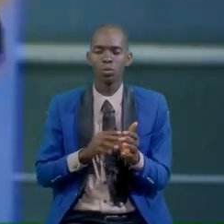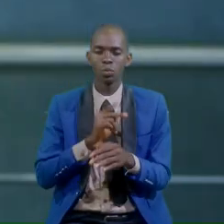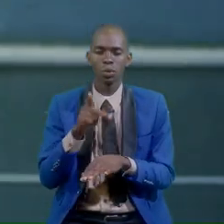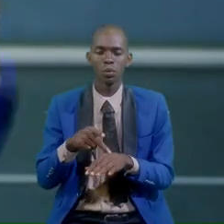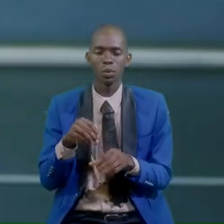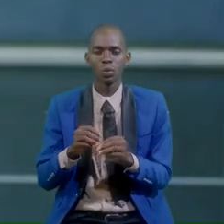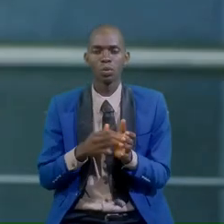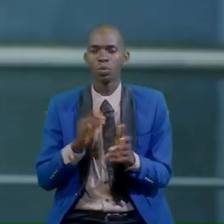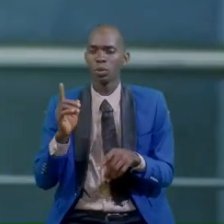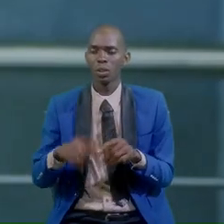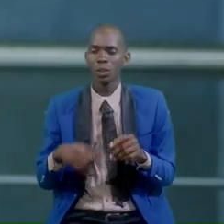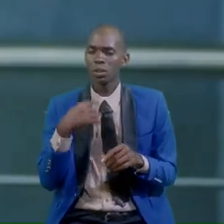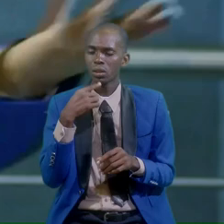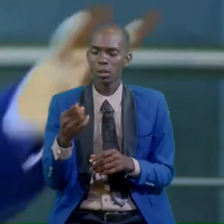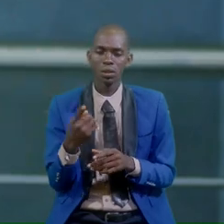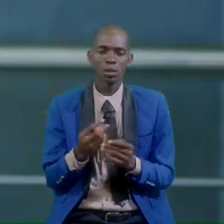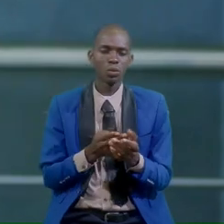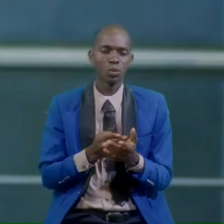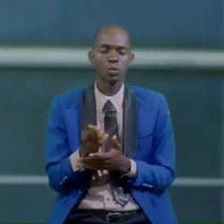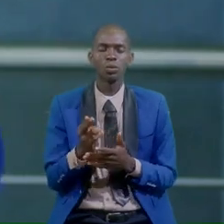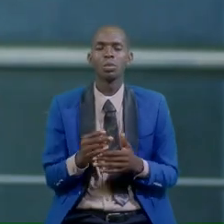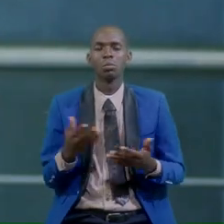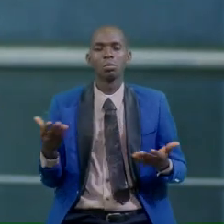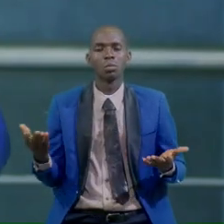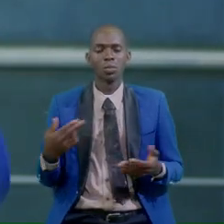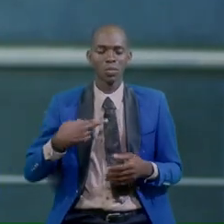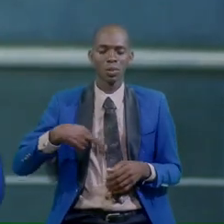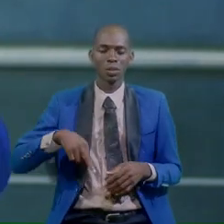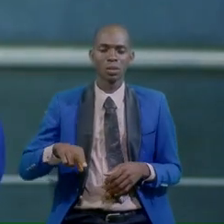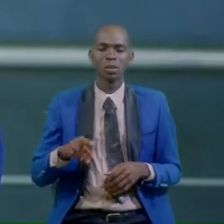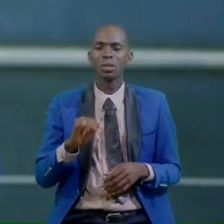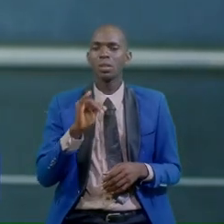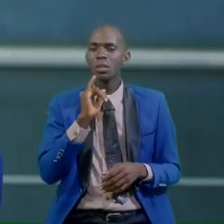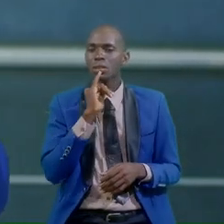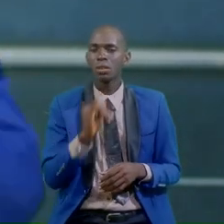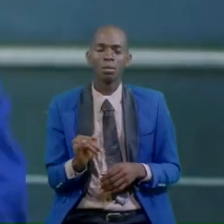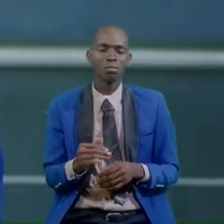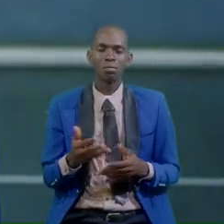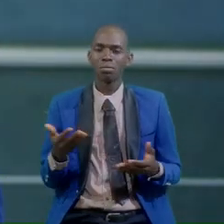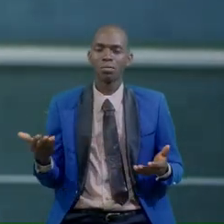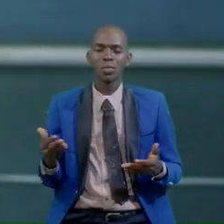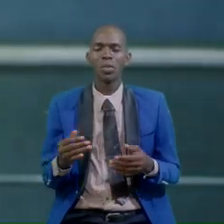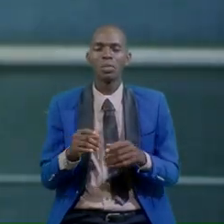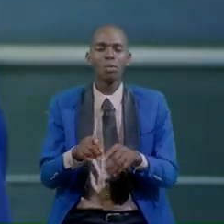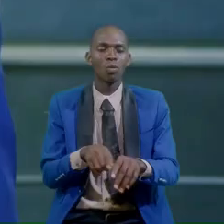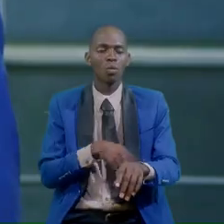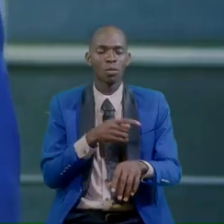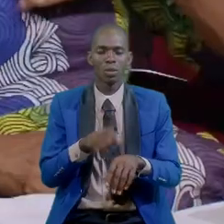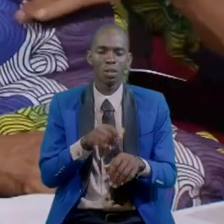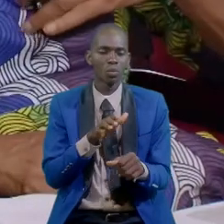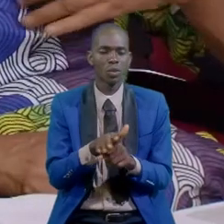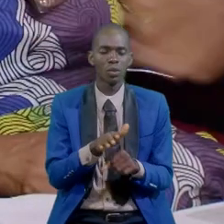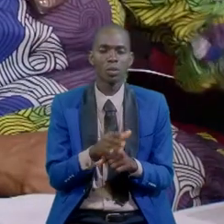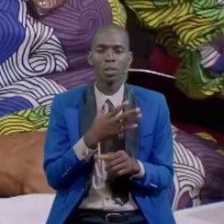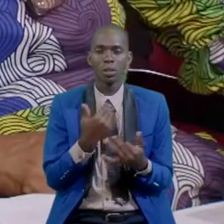say, this is wrong. Religion has been too long, enough is enough. it is time to seek the